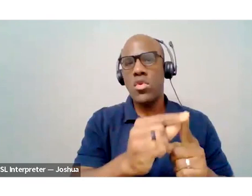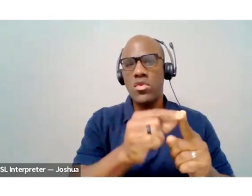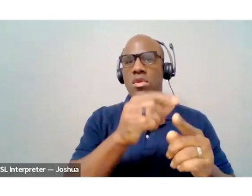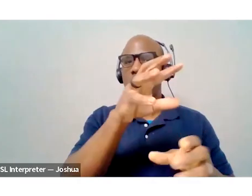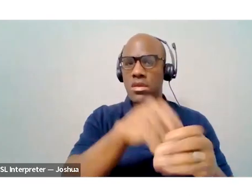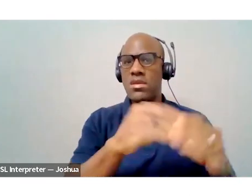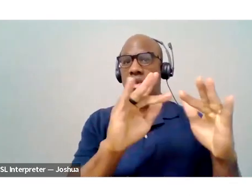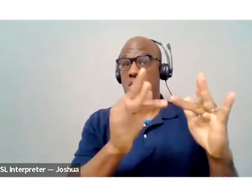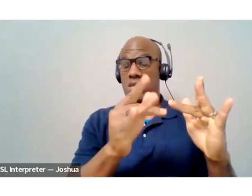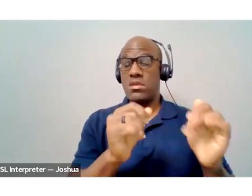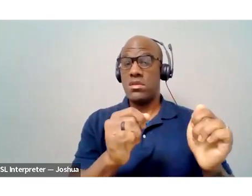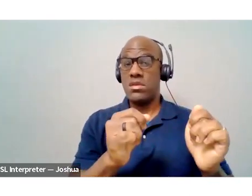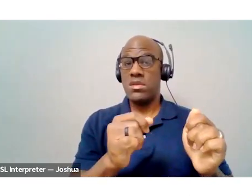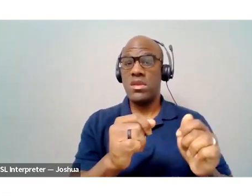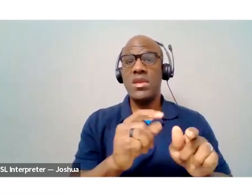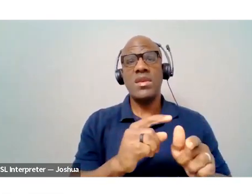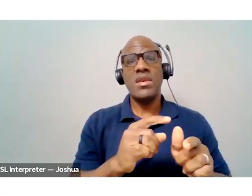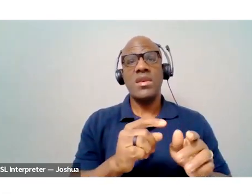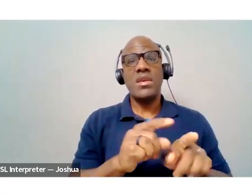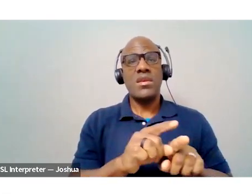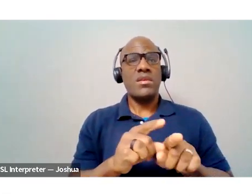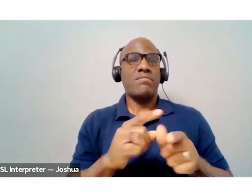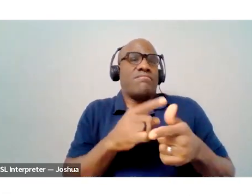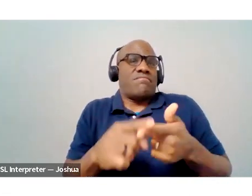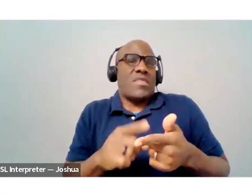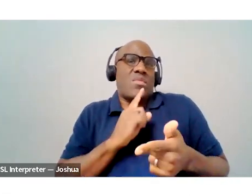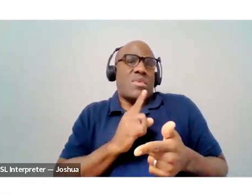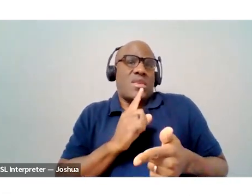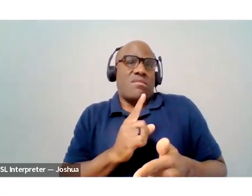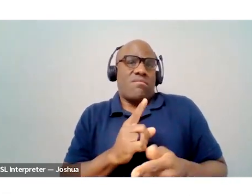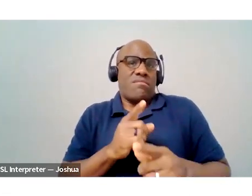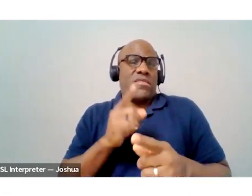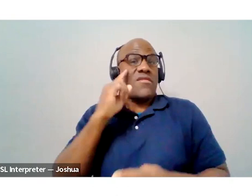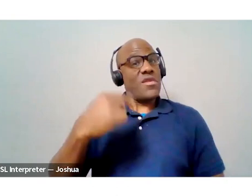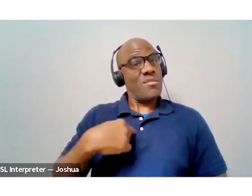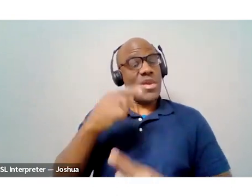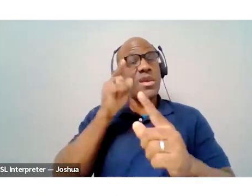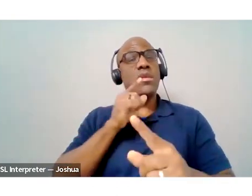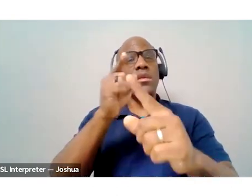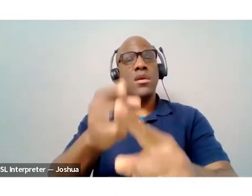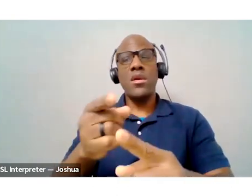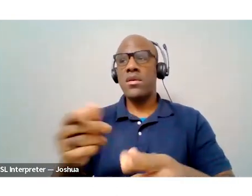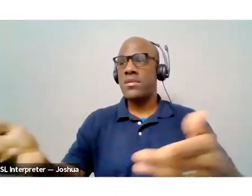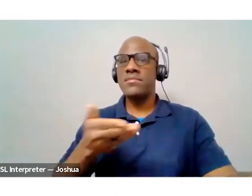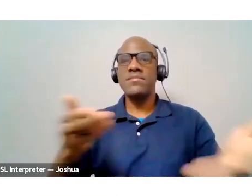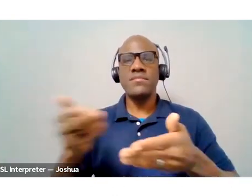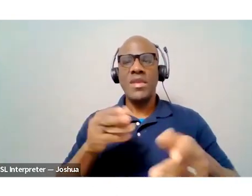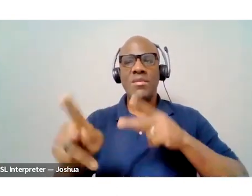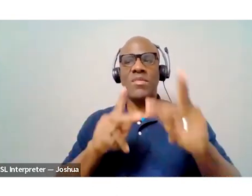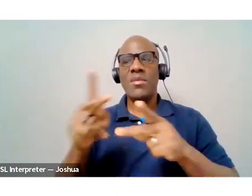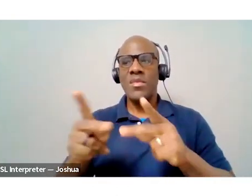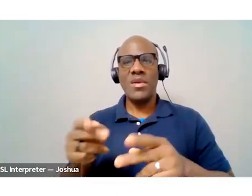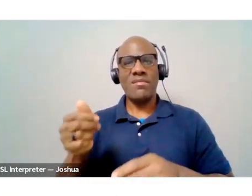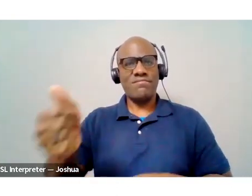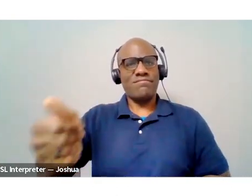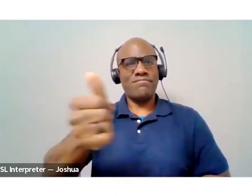then how to, I mean, the goal for me is actually to bring people in to produce their own key terms, because I